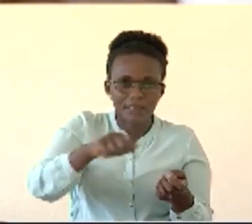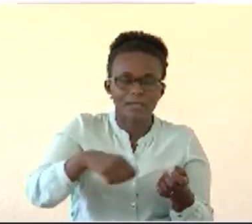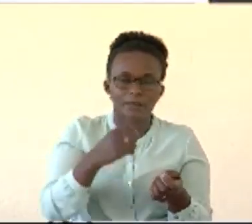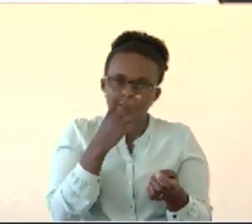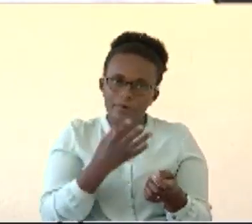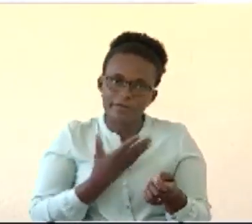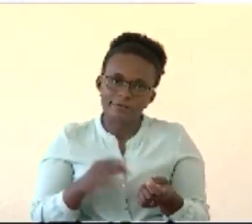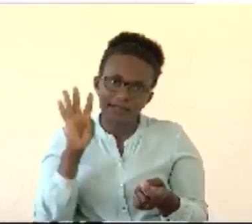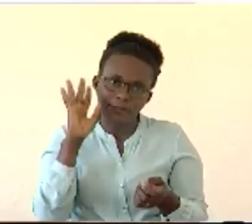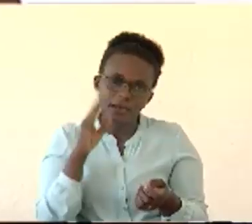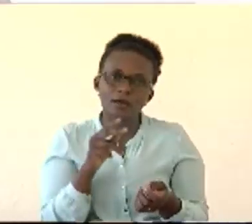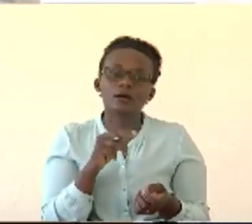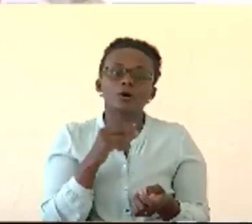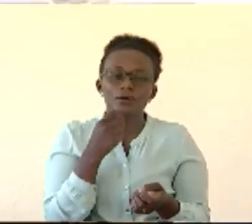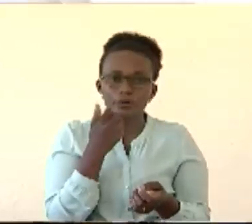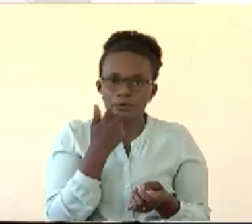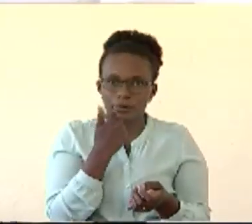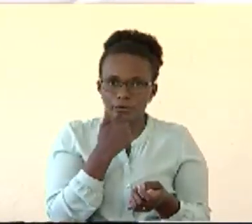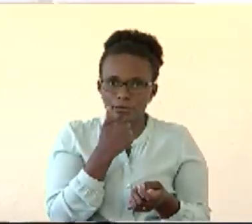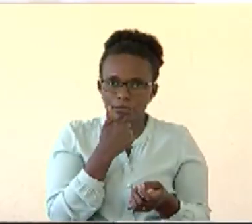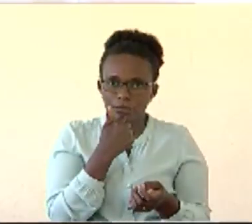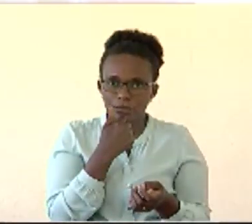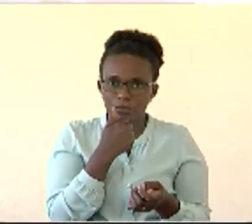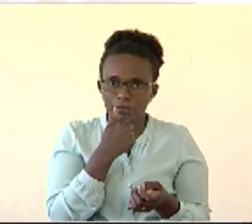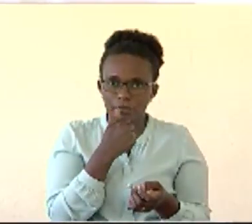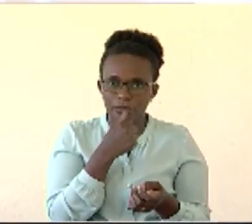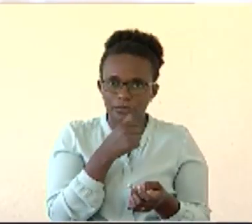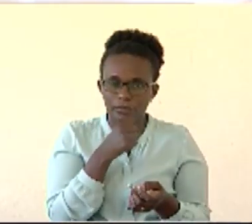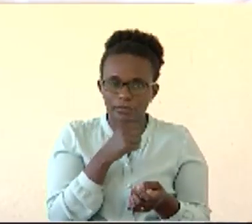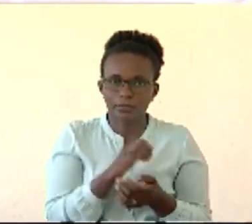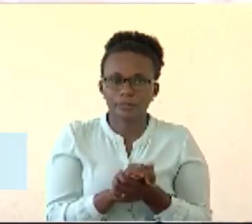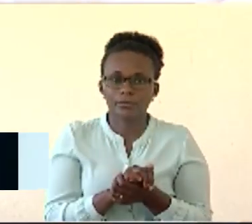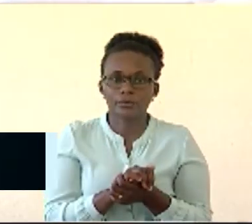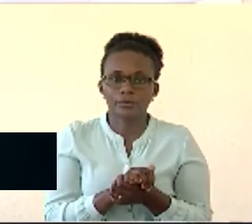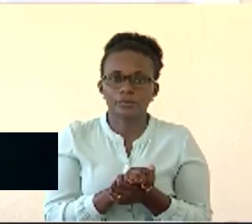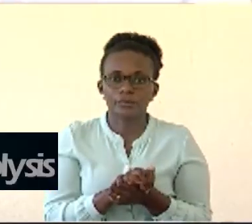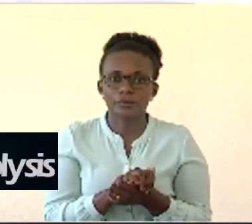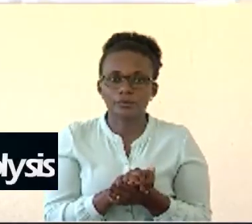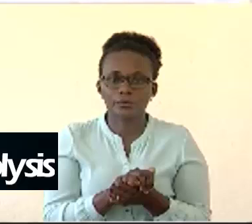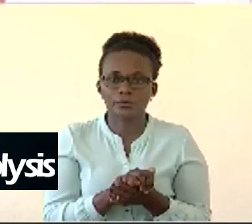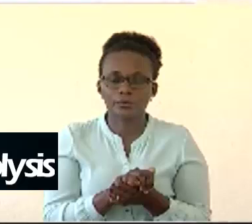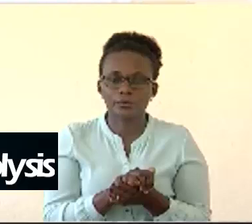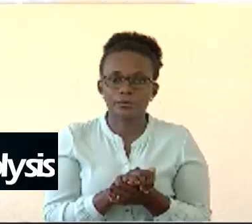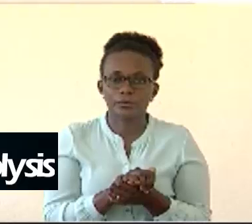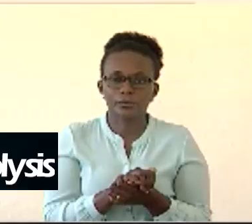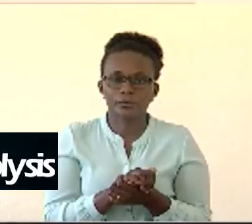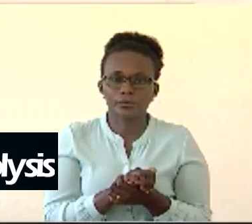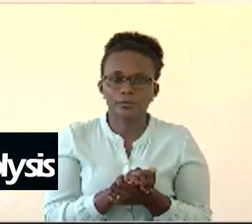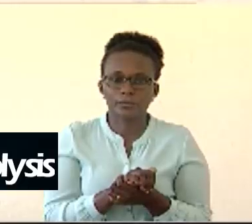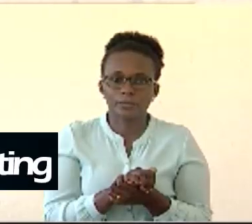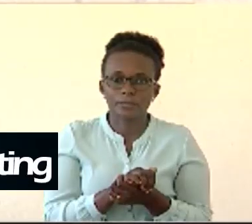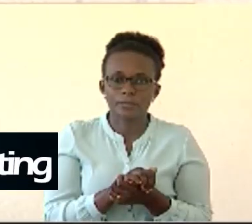I don't need all this. I can just separate it like this. make it more dilute.